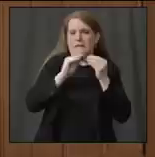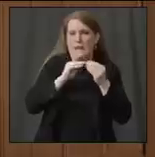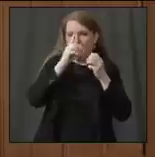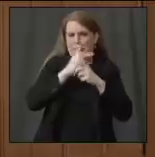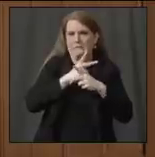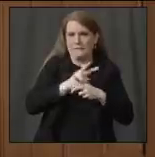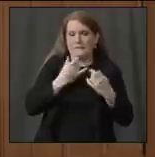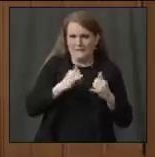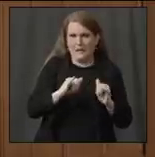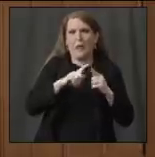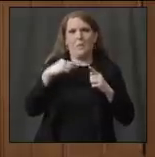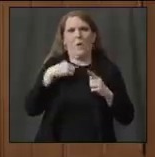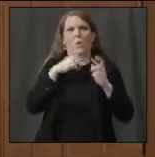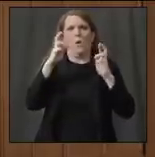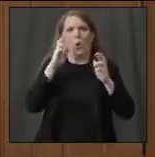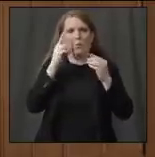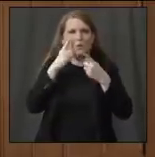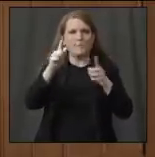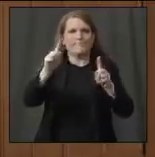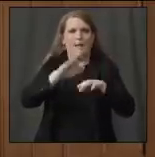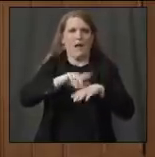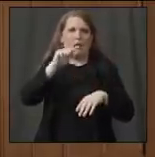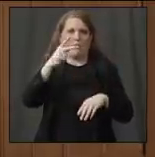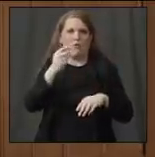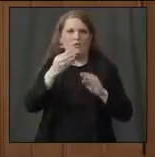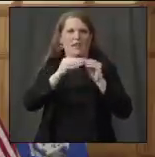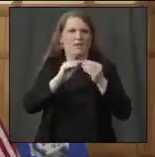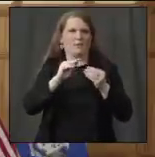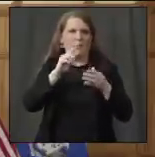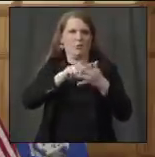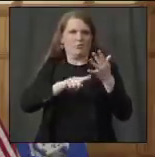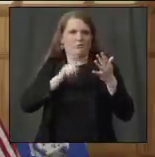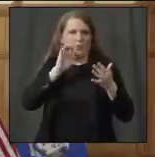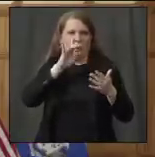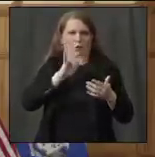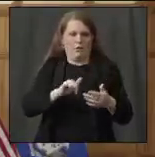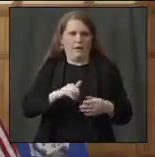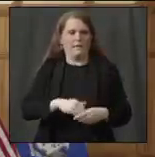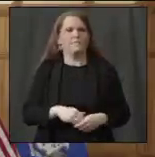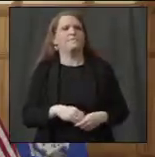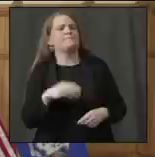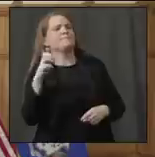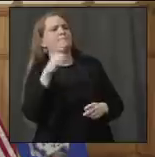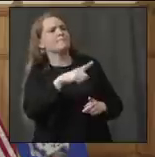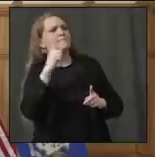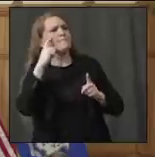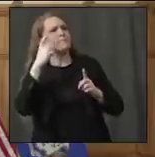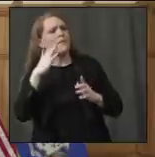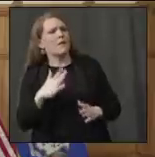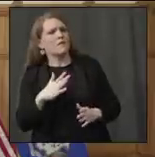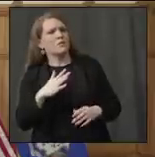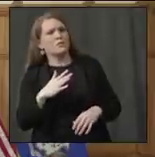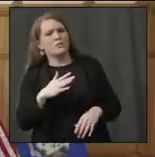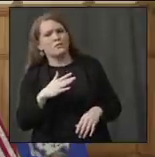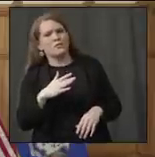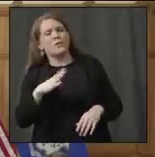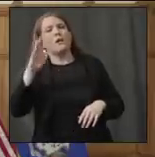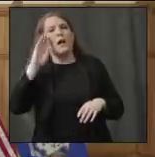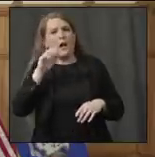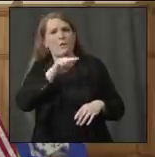And the last question, Governor, the Connecticut Conference of Municipalities is joined a coalition to try